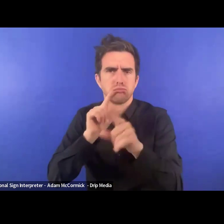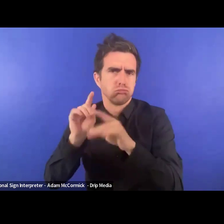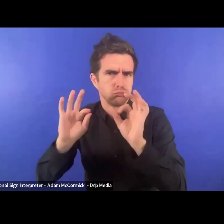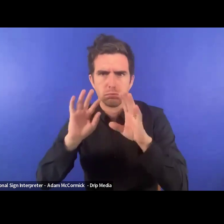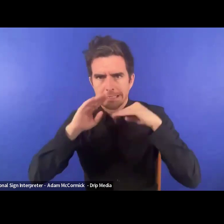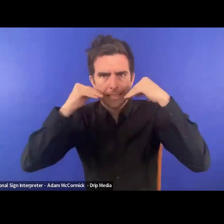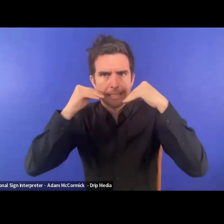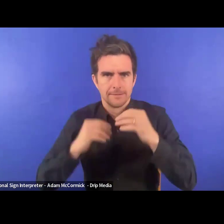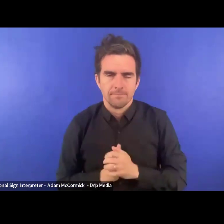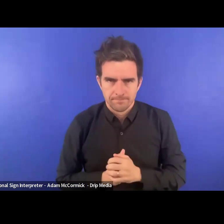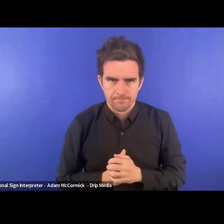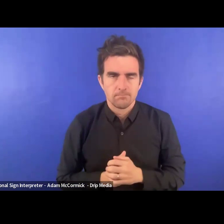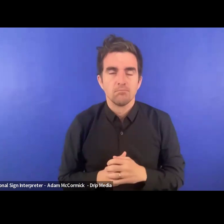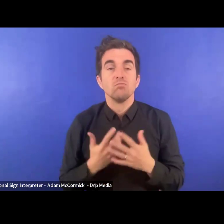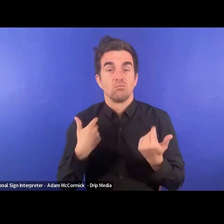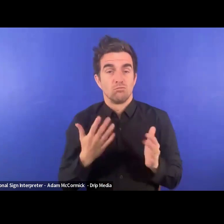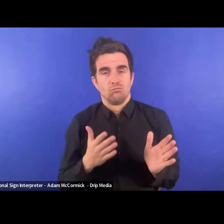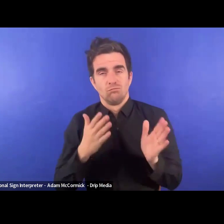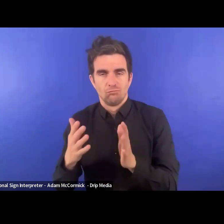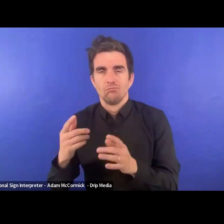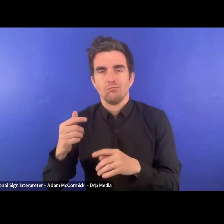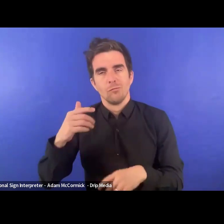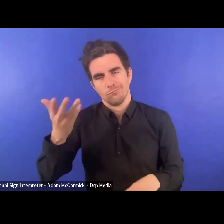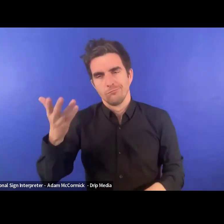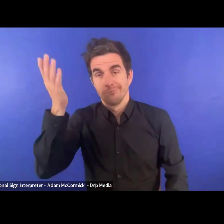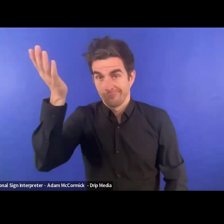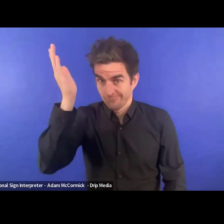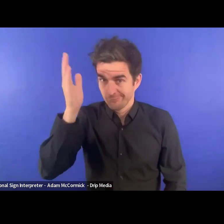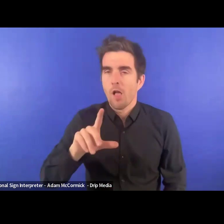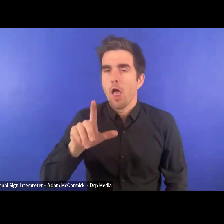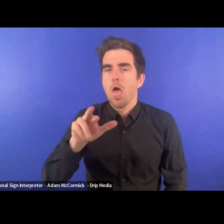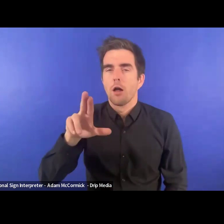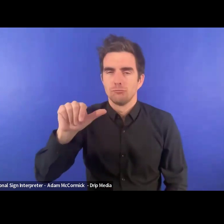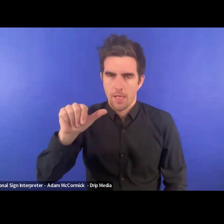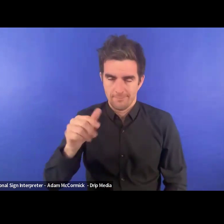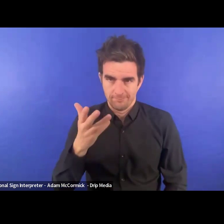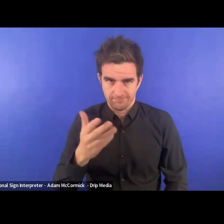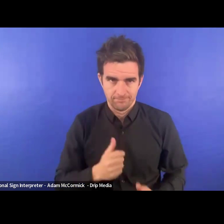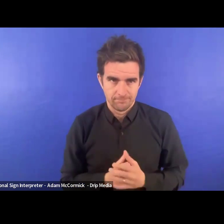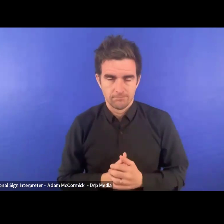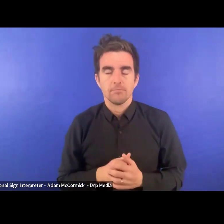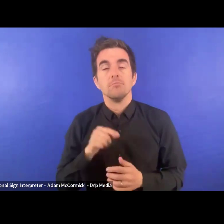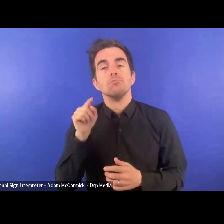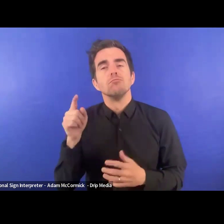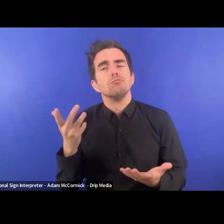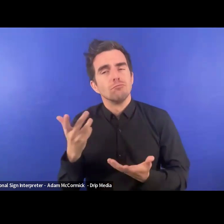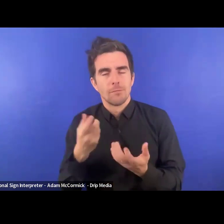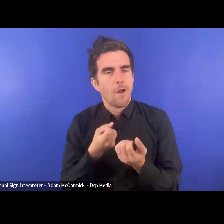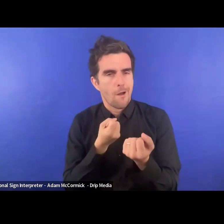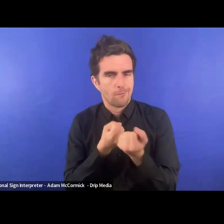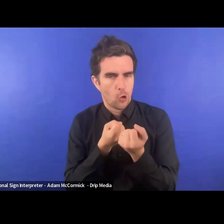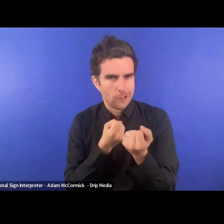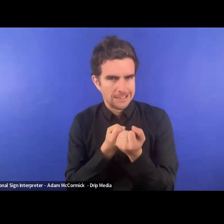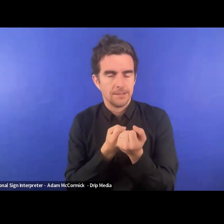is Laura Filidor. She is the Advocacy and Communications Advisor at the Civil Society